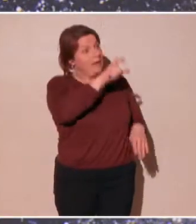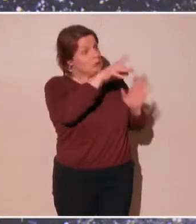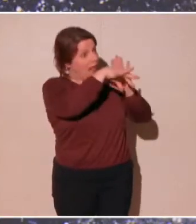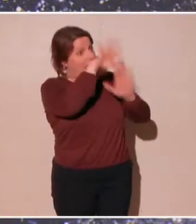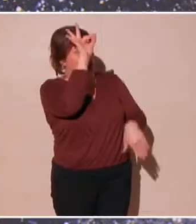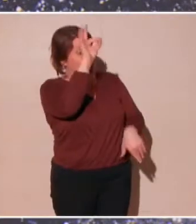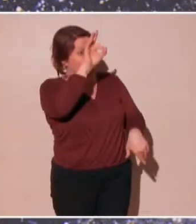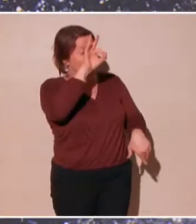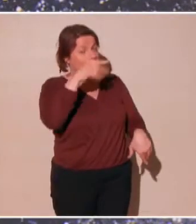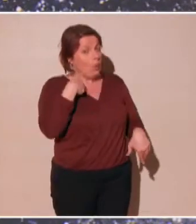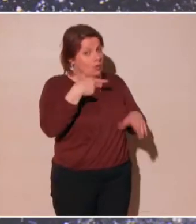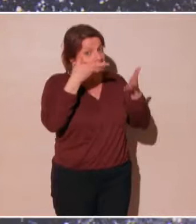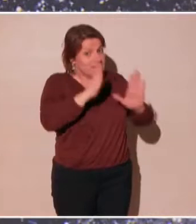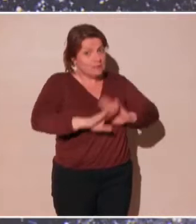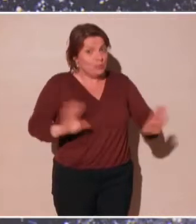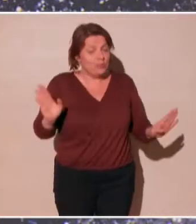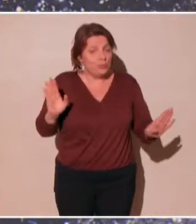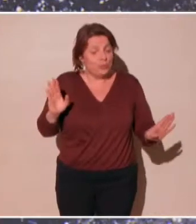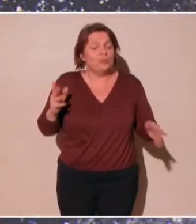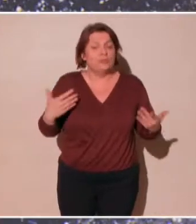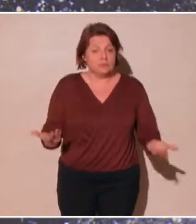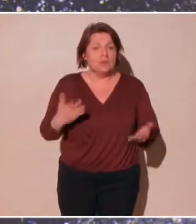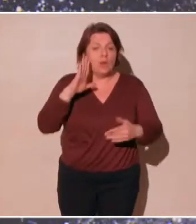charge? Is it the people that we elect, or is it not?